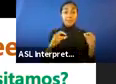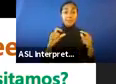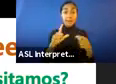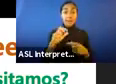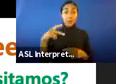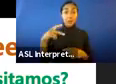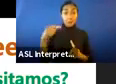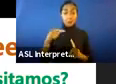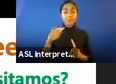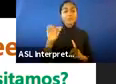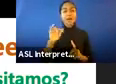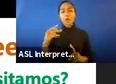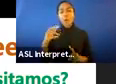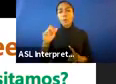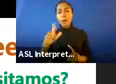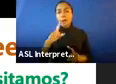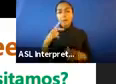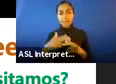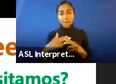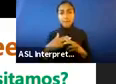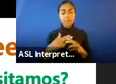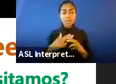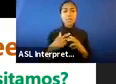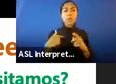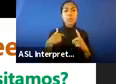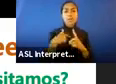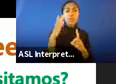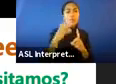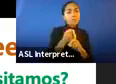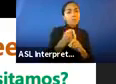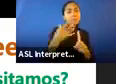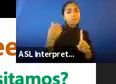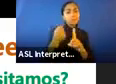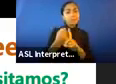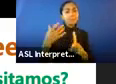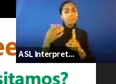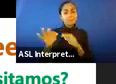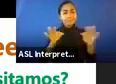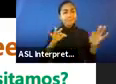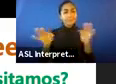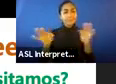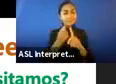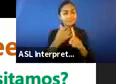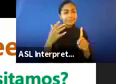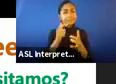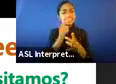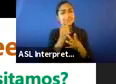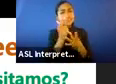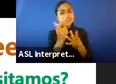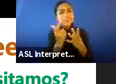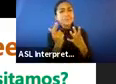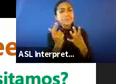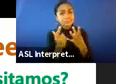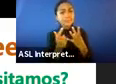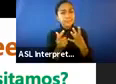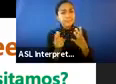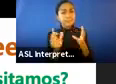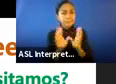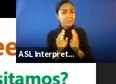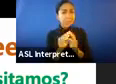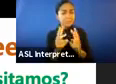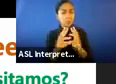as Gopal was saying, will be elaborated on in subsequent sessions. The next 3 sessions are going to be very much focused